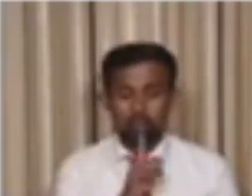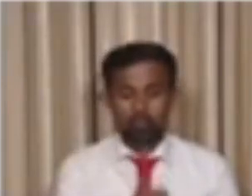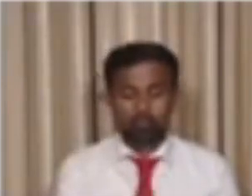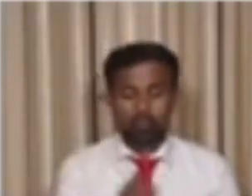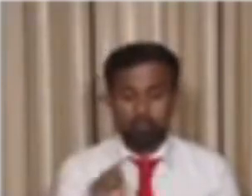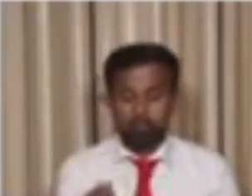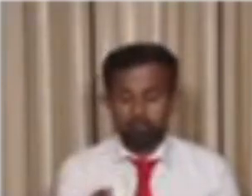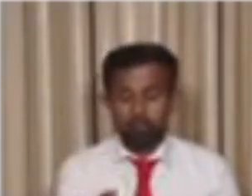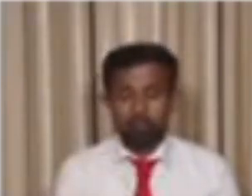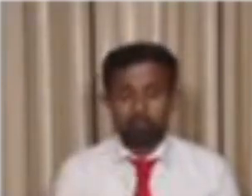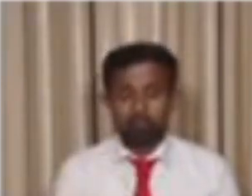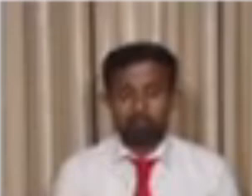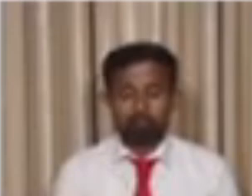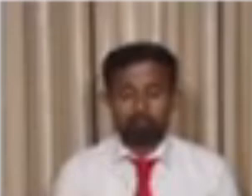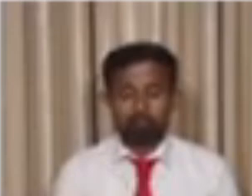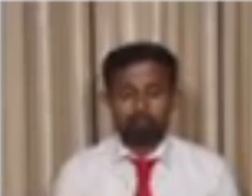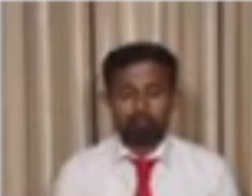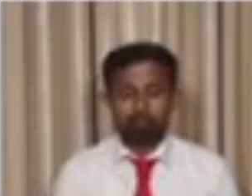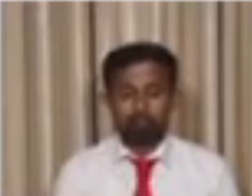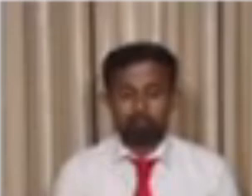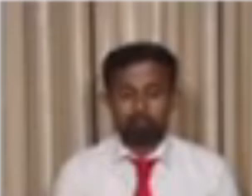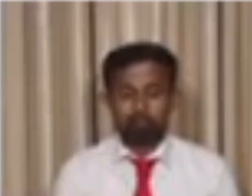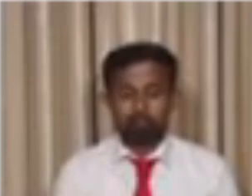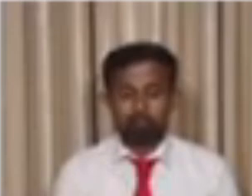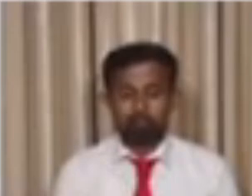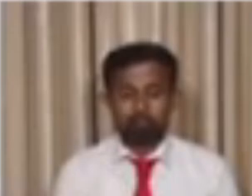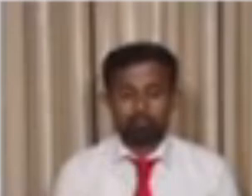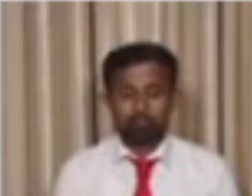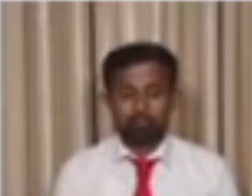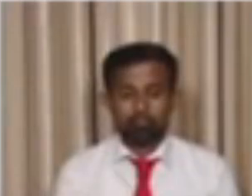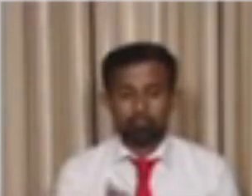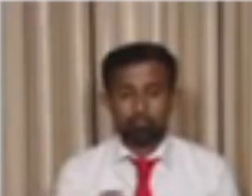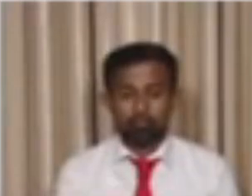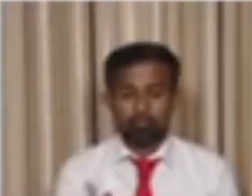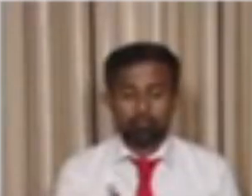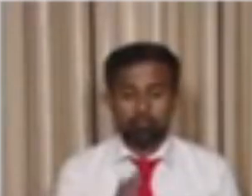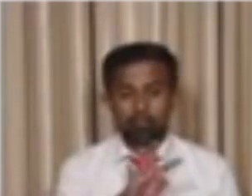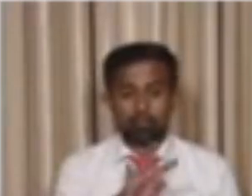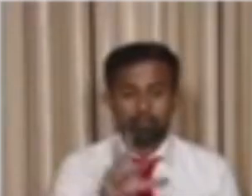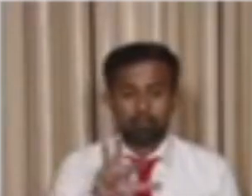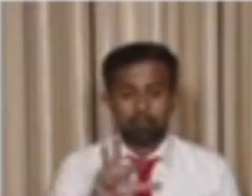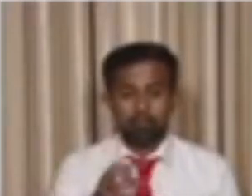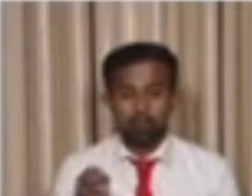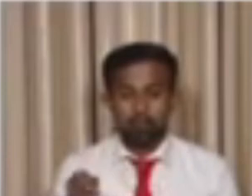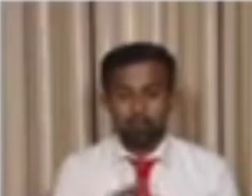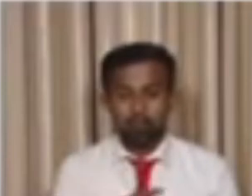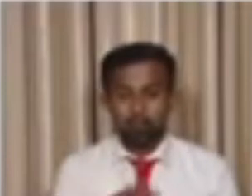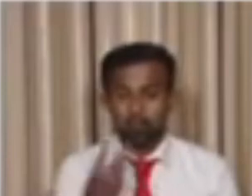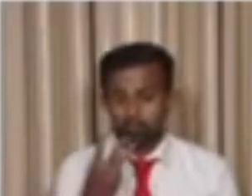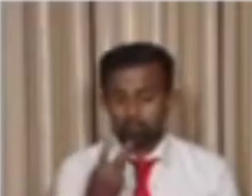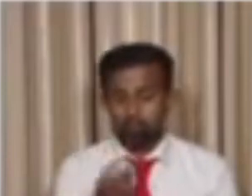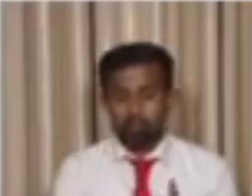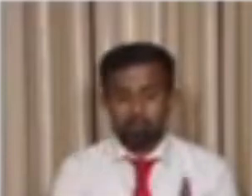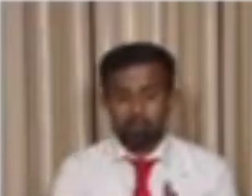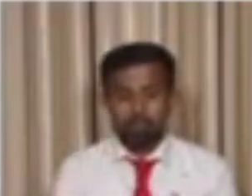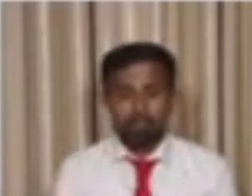that Act number 3 of 1949, the India-Pakistani Citizenship Act, basically was only going